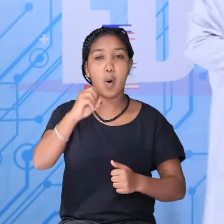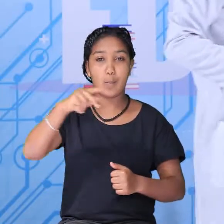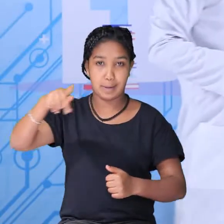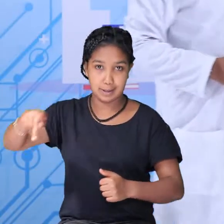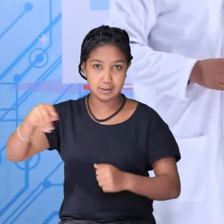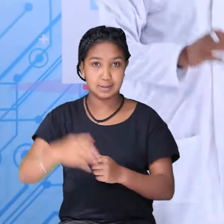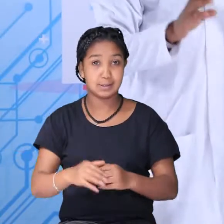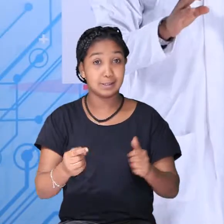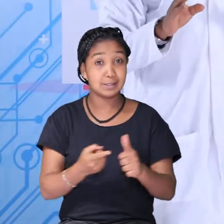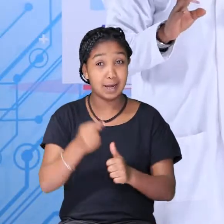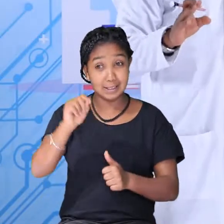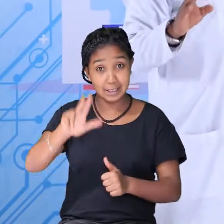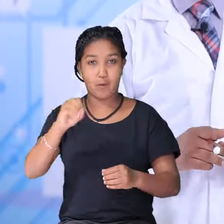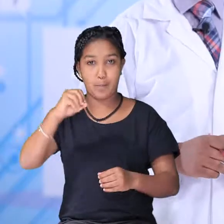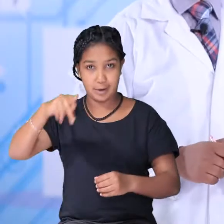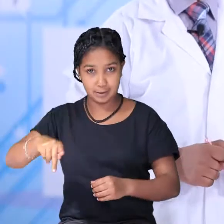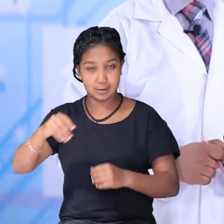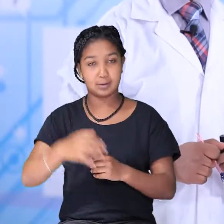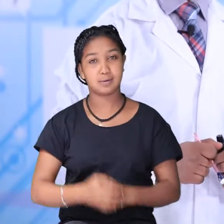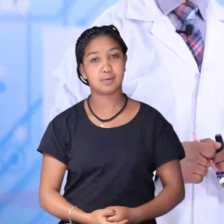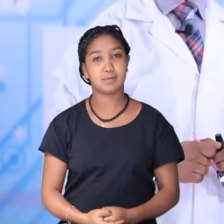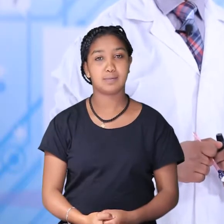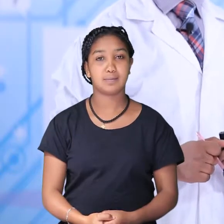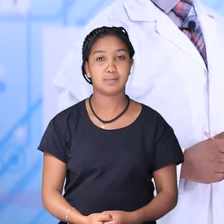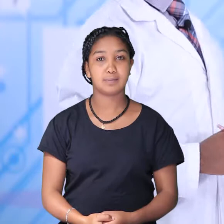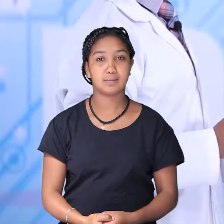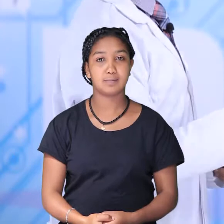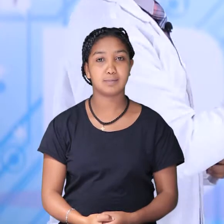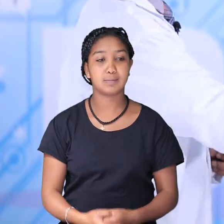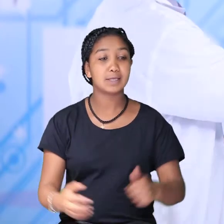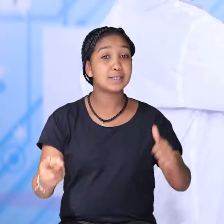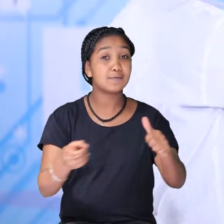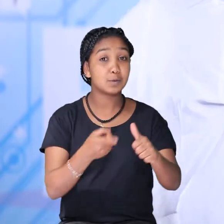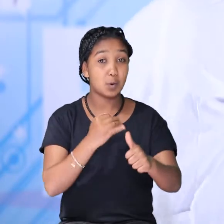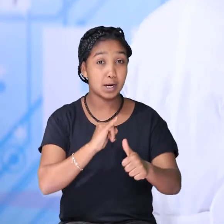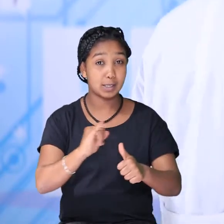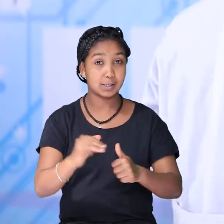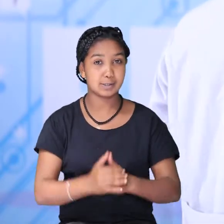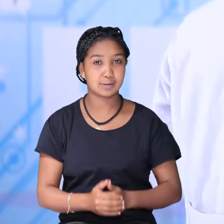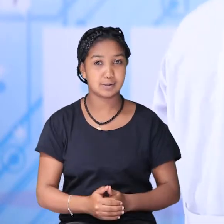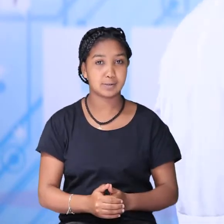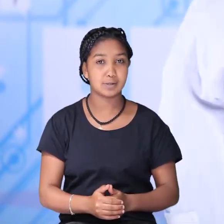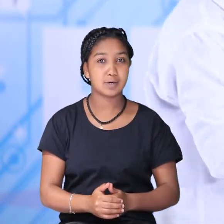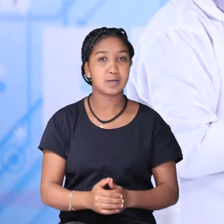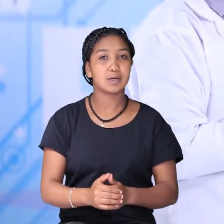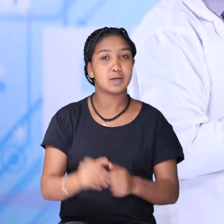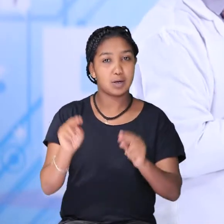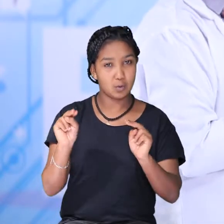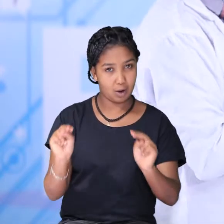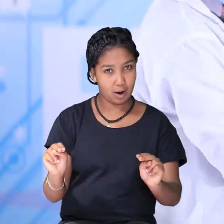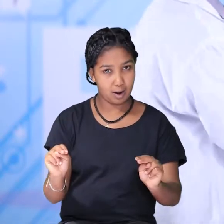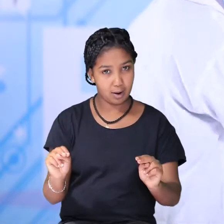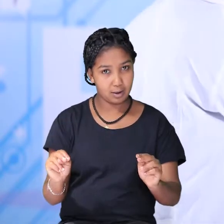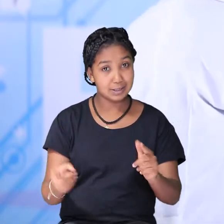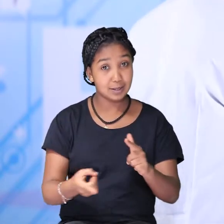operants. There are three types of operants. The first one is neutral operant,